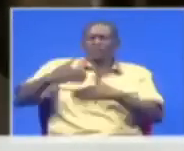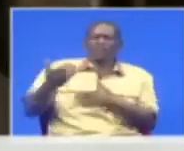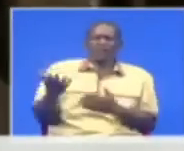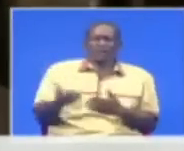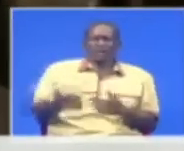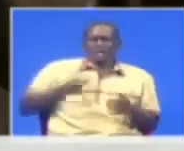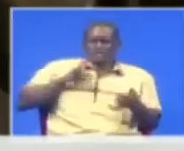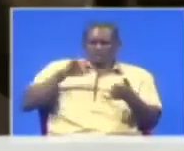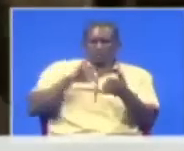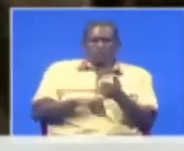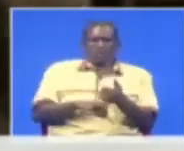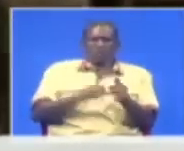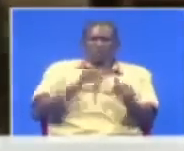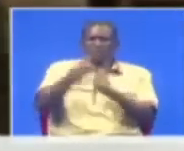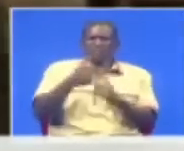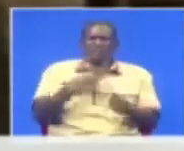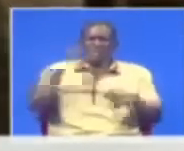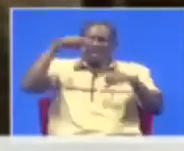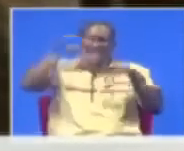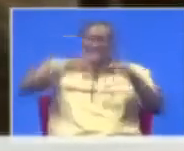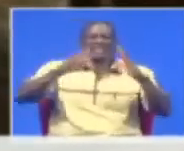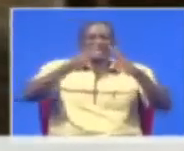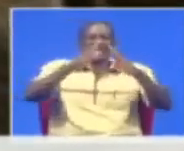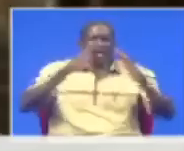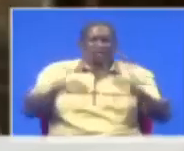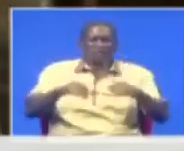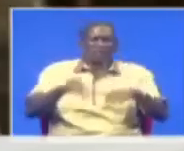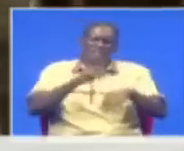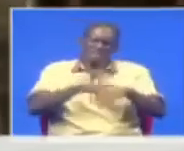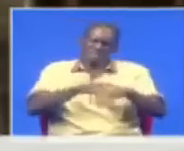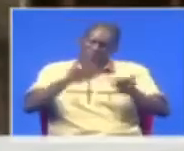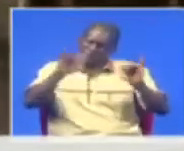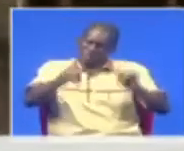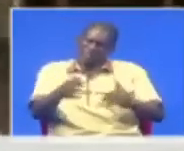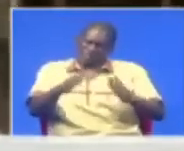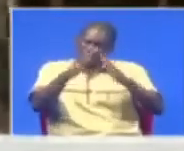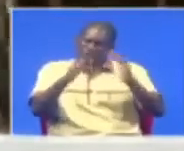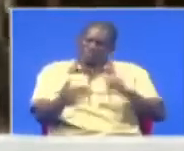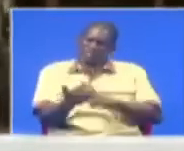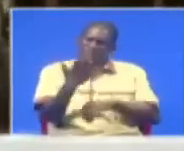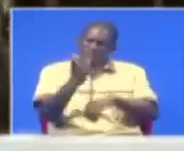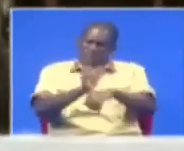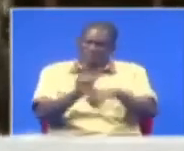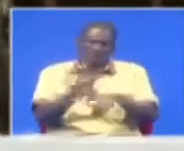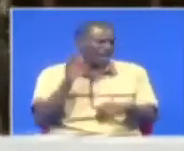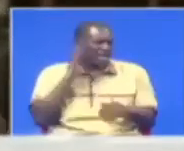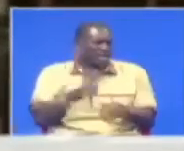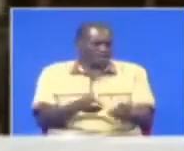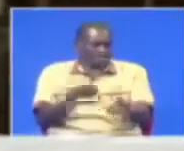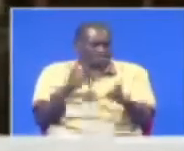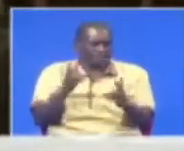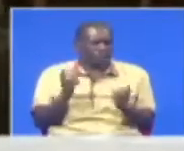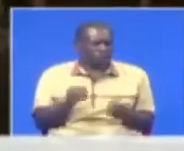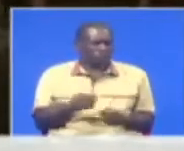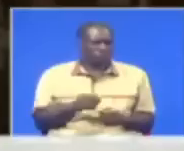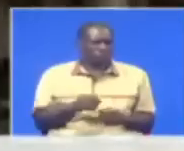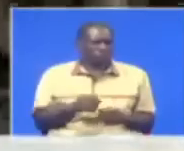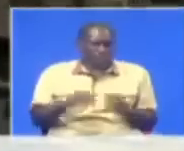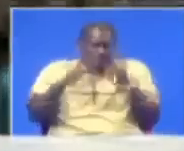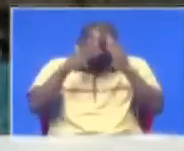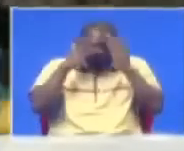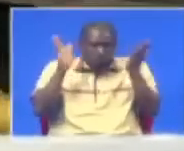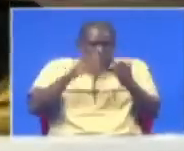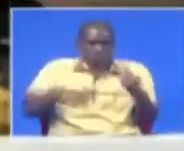bibi yake alinipita hapo akaingia kukaa kama dakika 5 nikasikia mlio wa risasi sasa sikuelewa nini